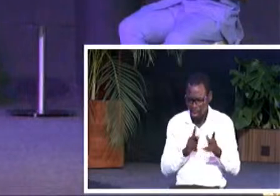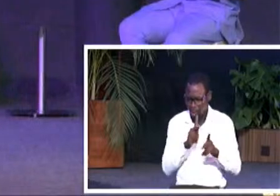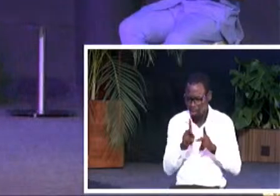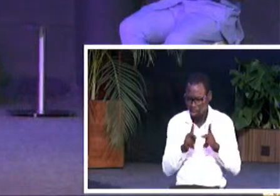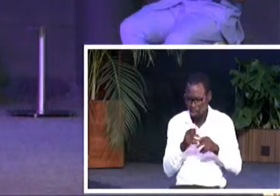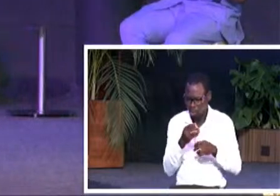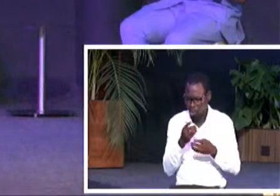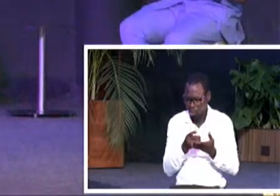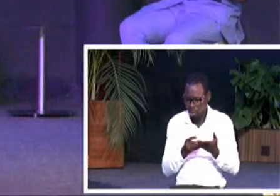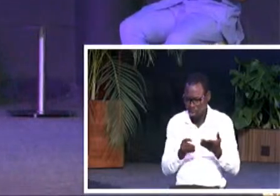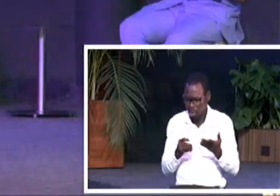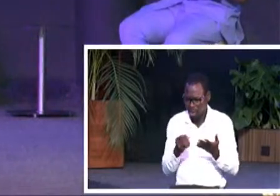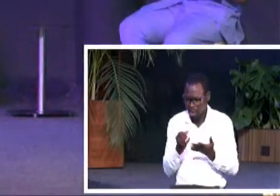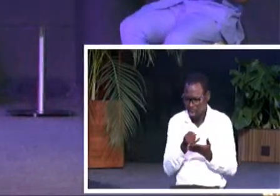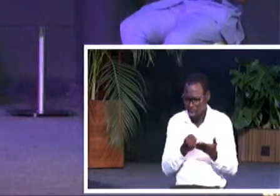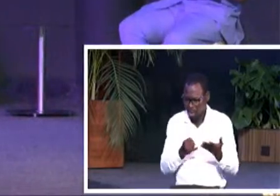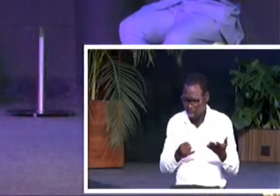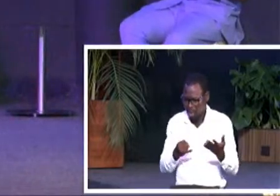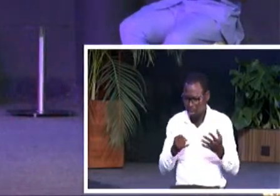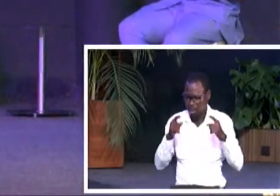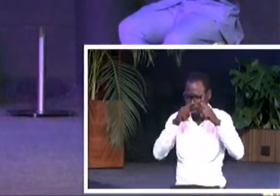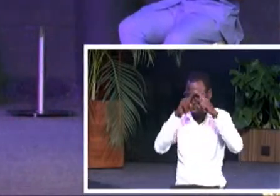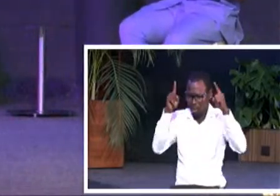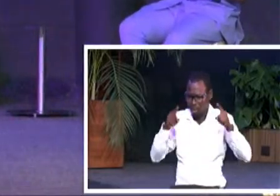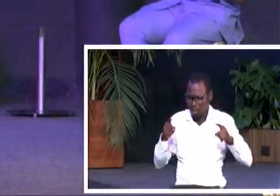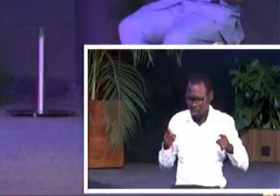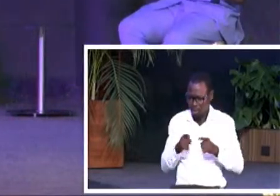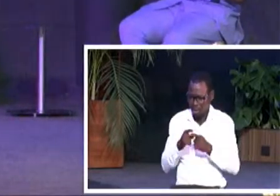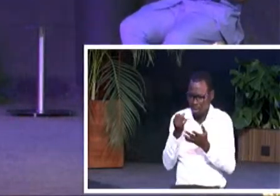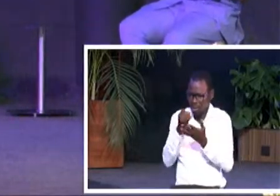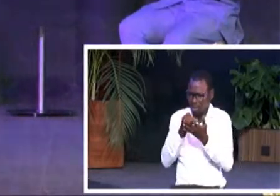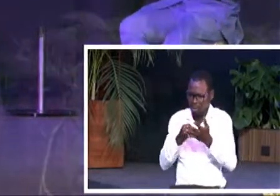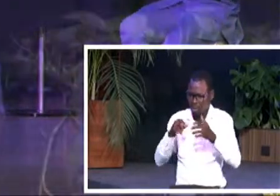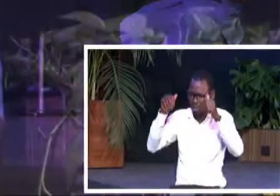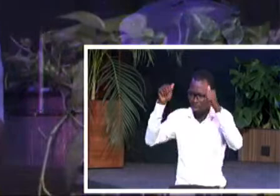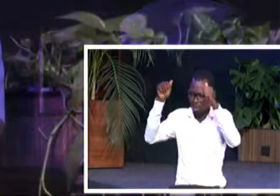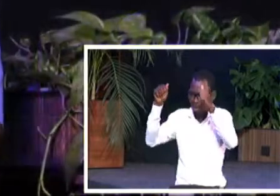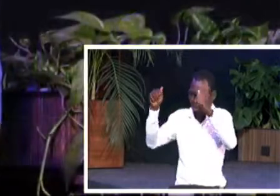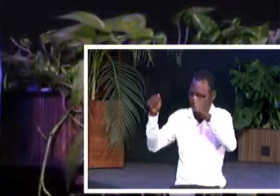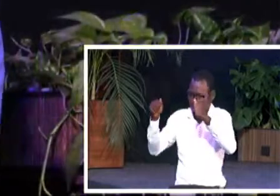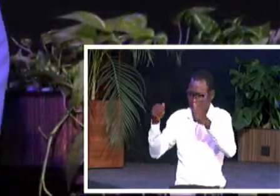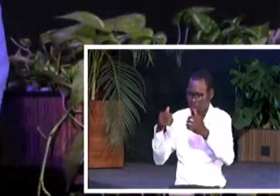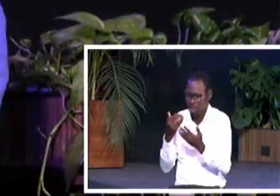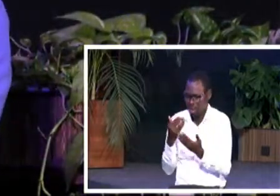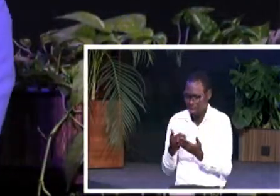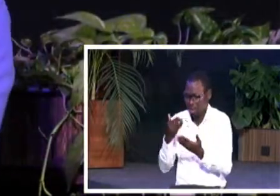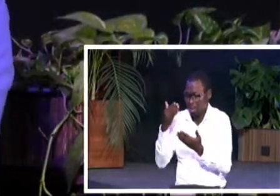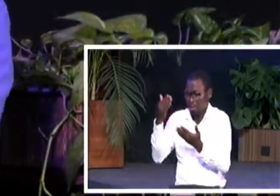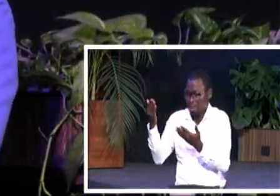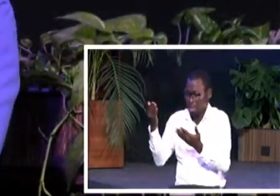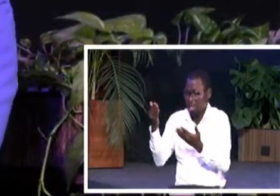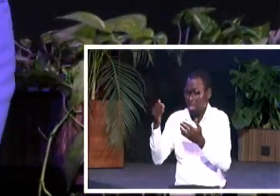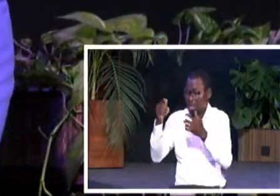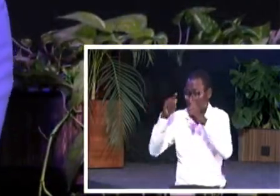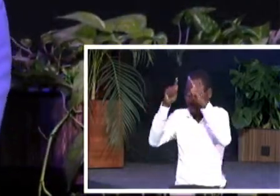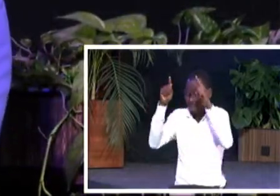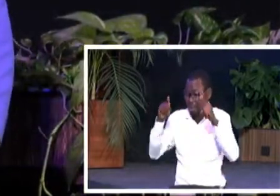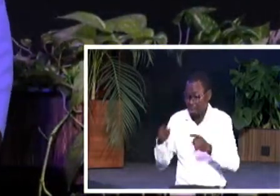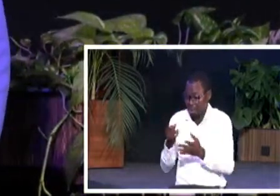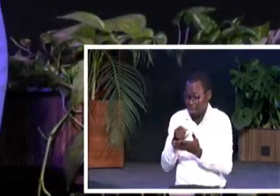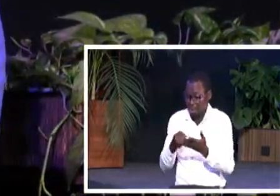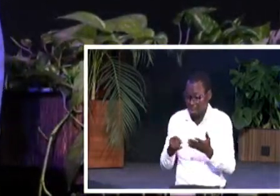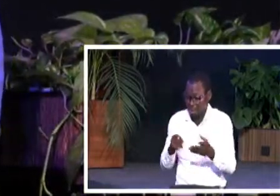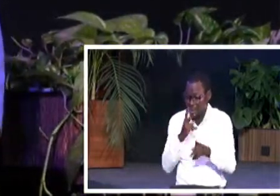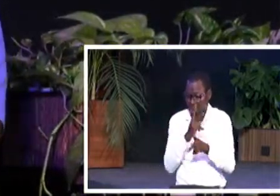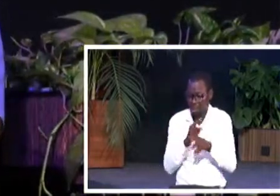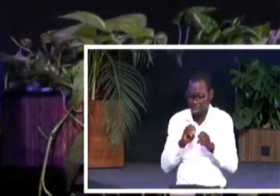design art, framed art. So if I have a virtual office, I can go and buy a framed art and hang it in my virtual office.